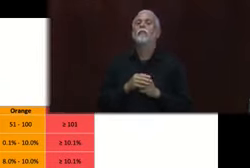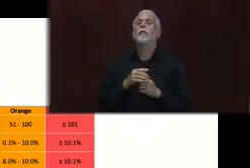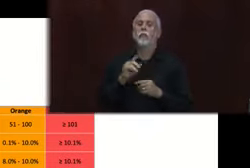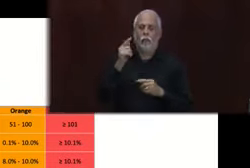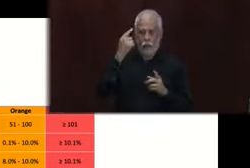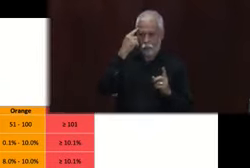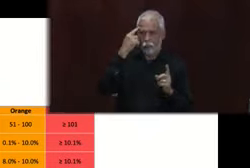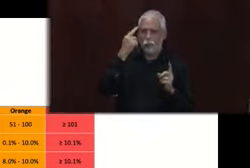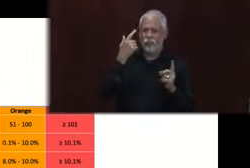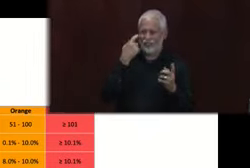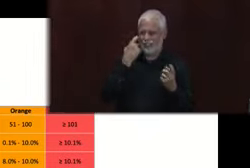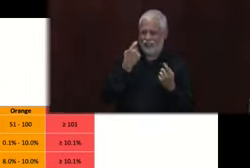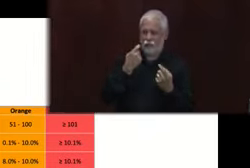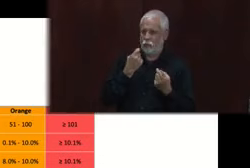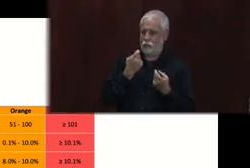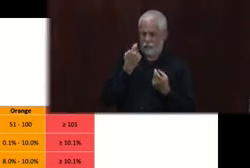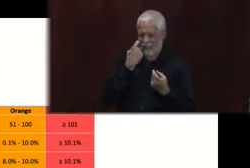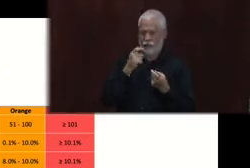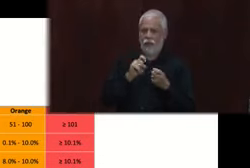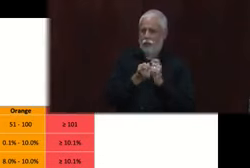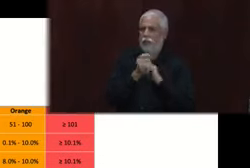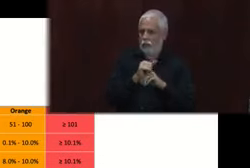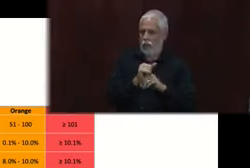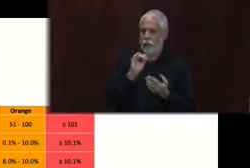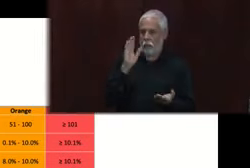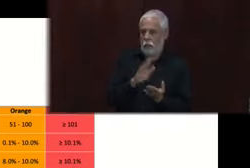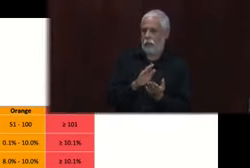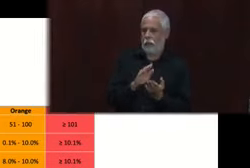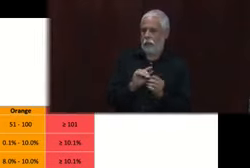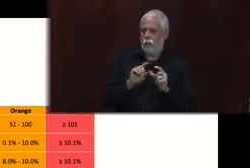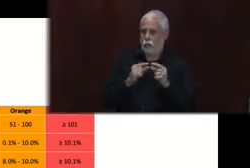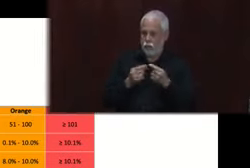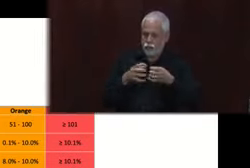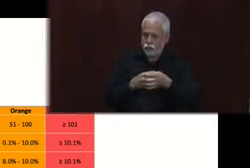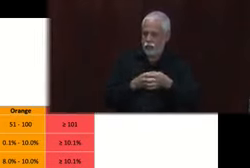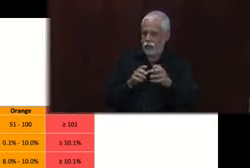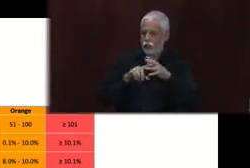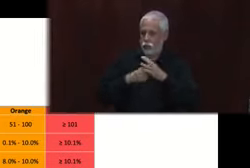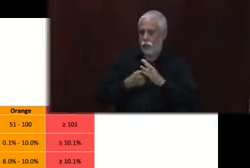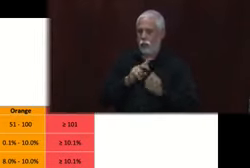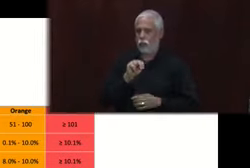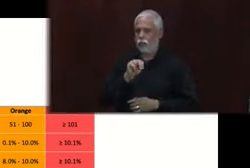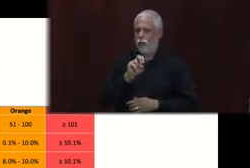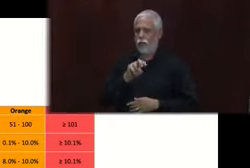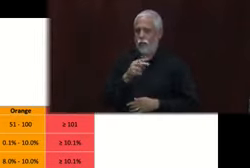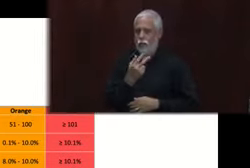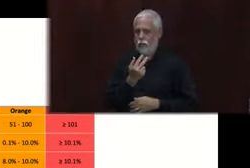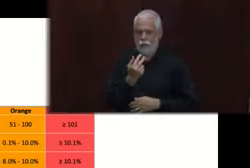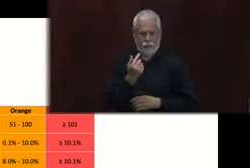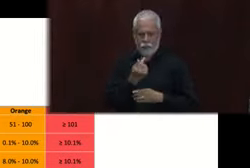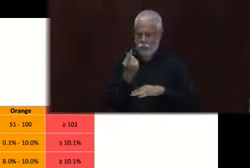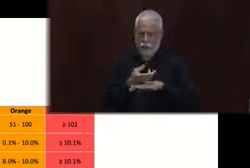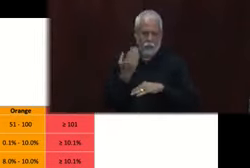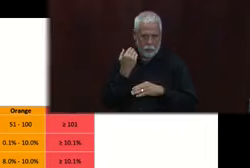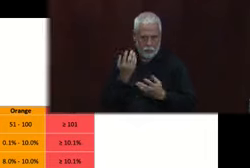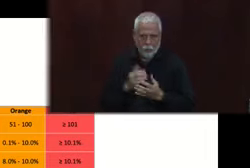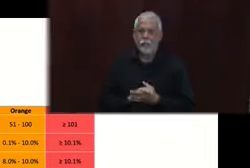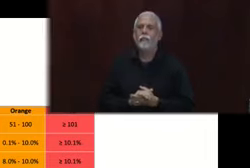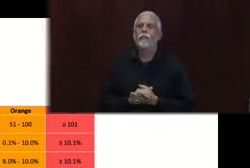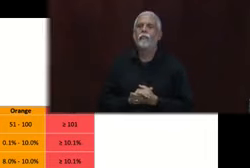the governor just recently did that. That reduction in gatherings went into effect November 13th, to just a couple of days ago.